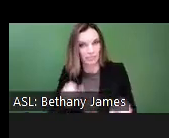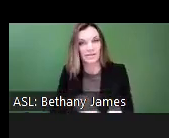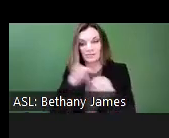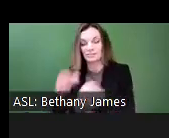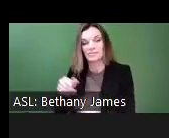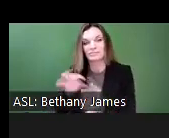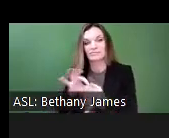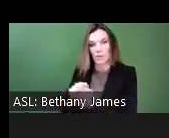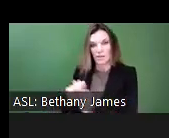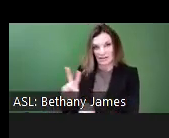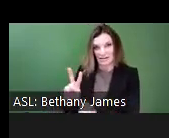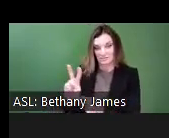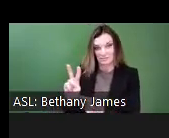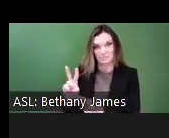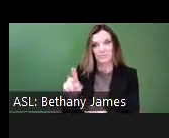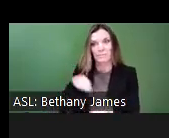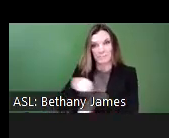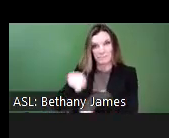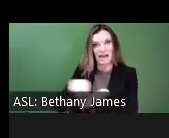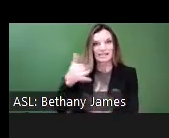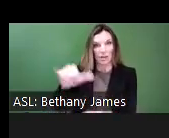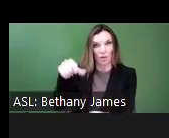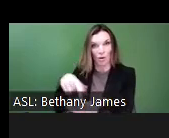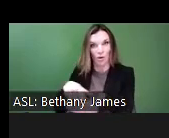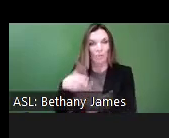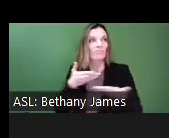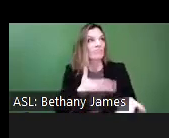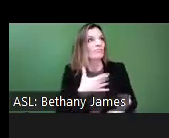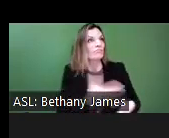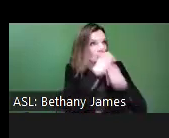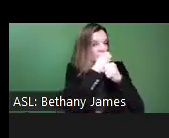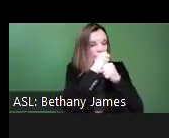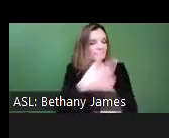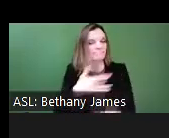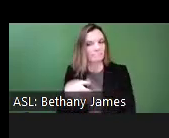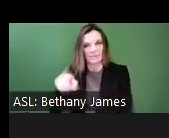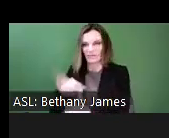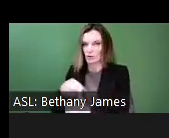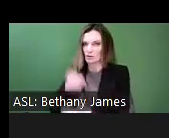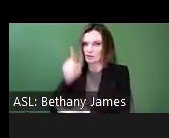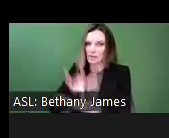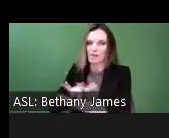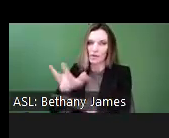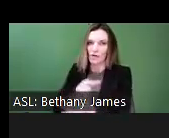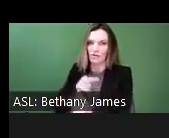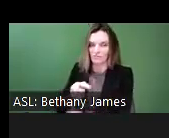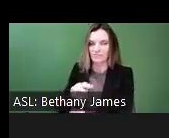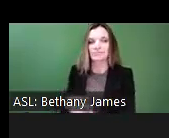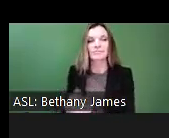setting aside any conviction. Just generally, the best advice is to have those things paid before filing